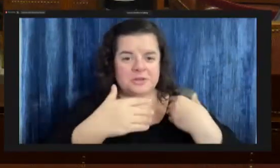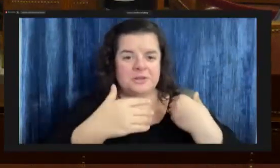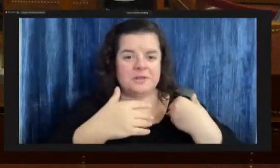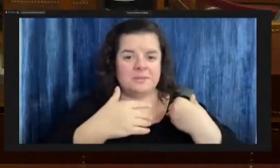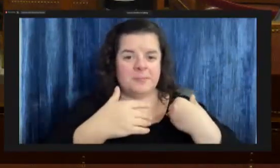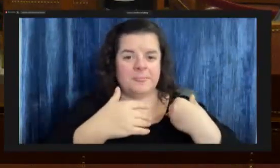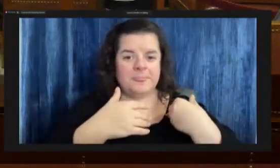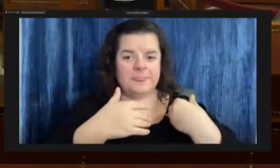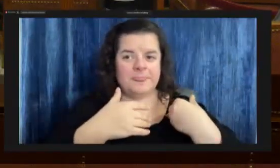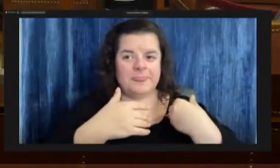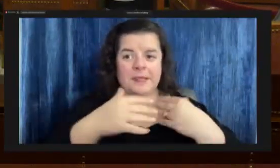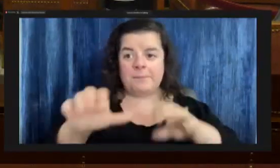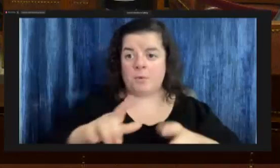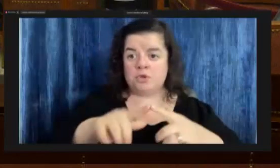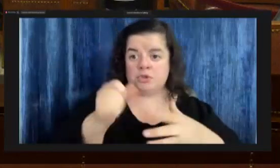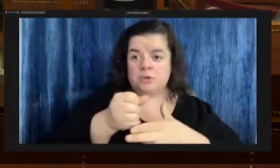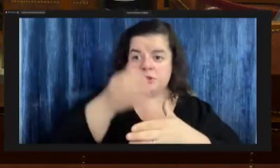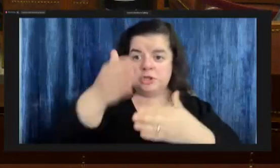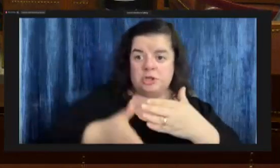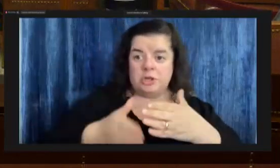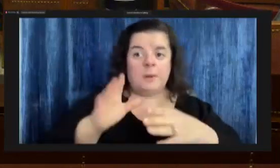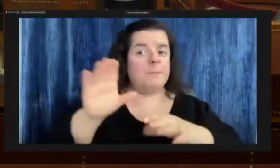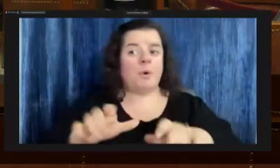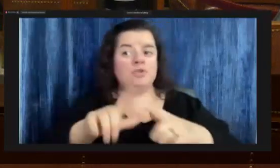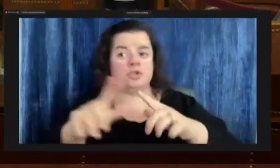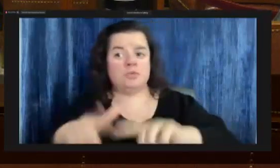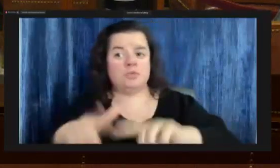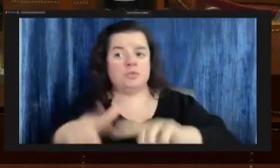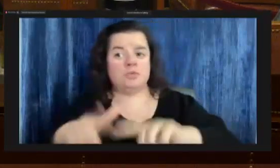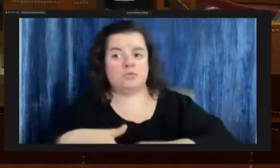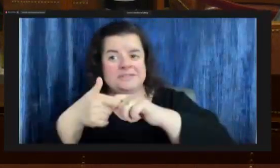Motion to adjourn. Adjourn. Motion to recess. Recess. Recess.